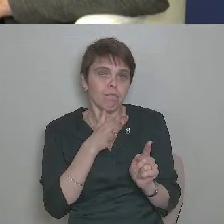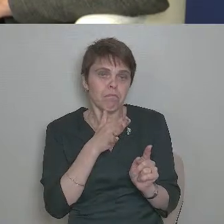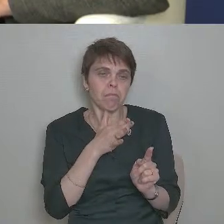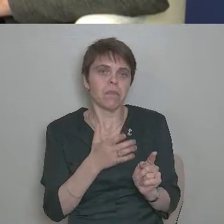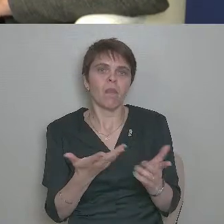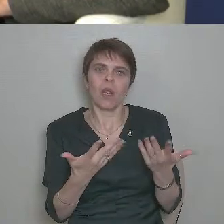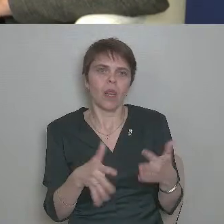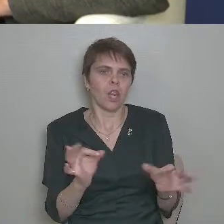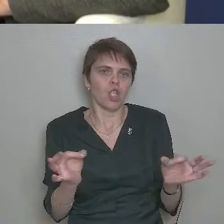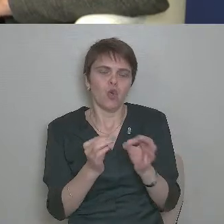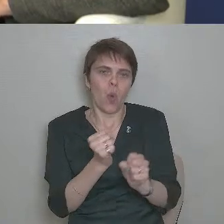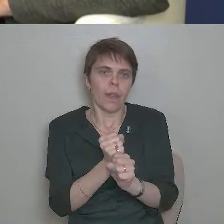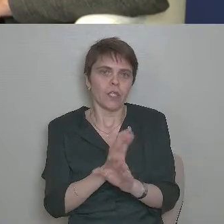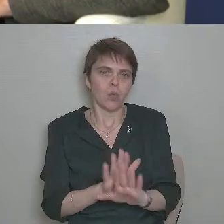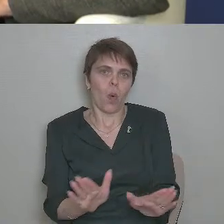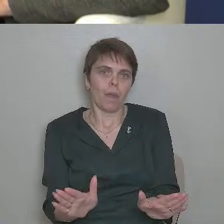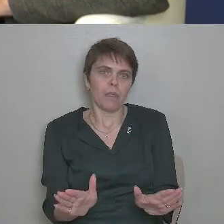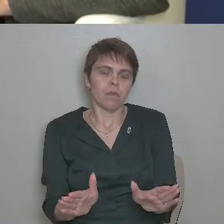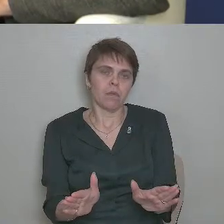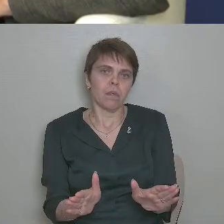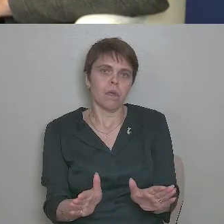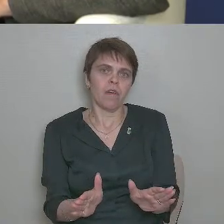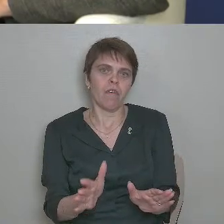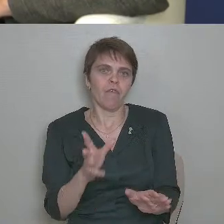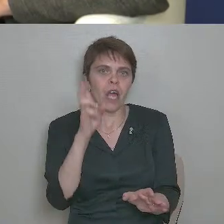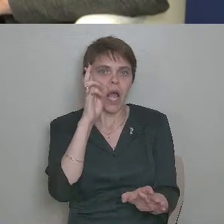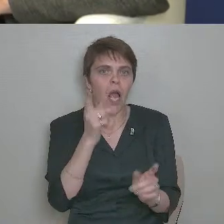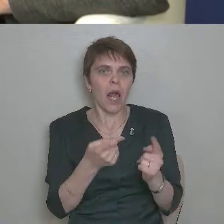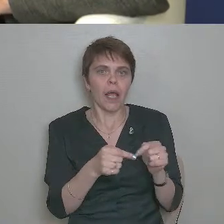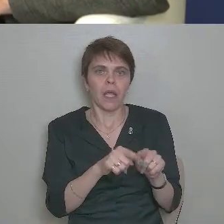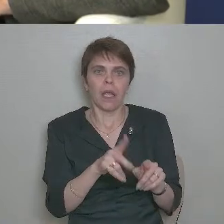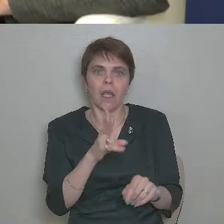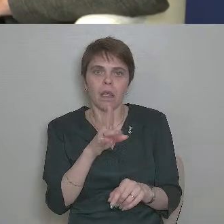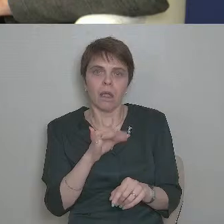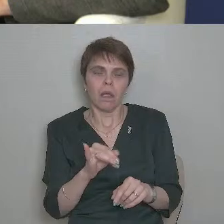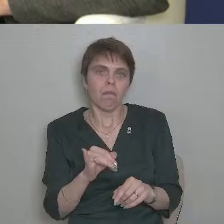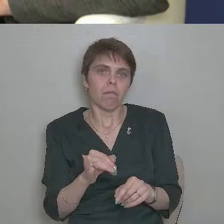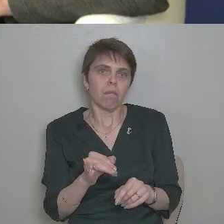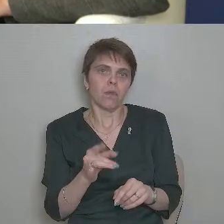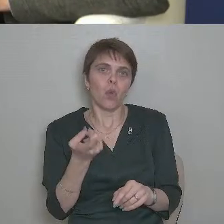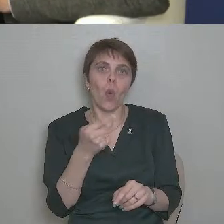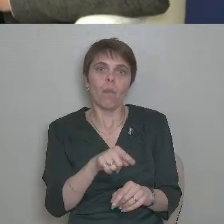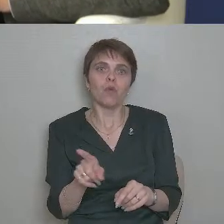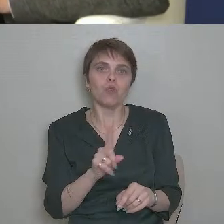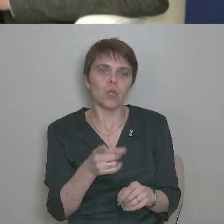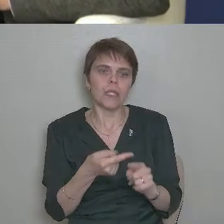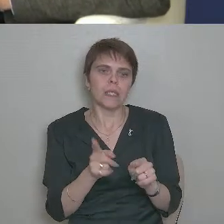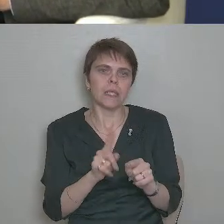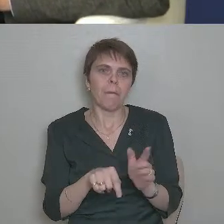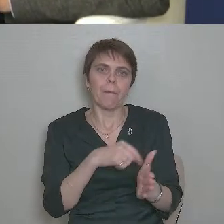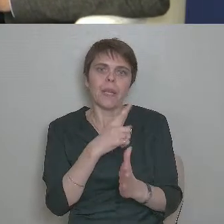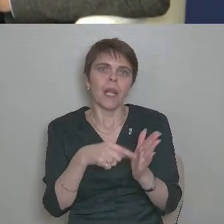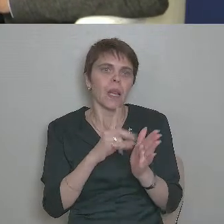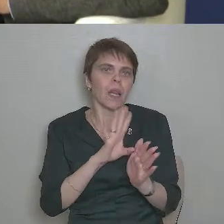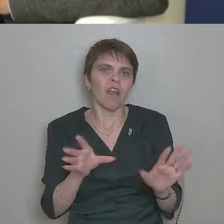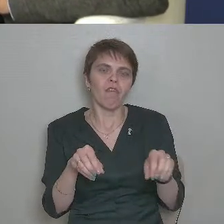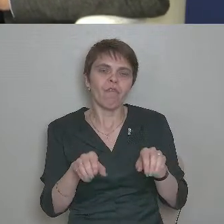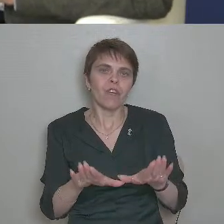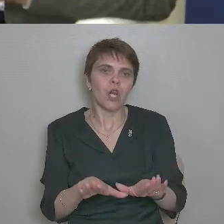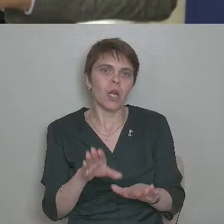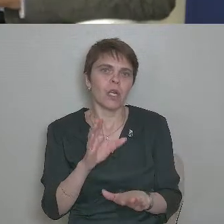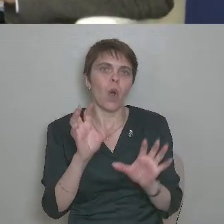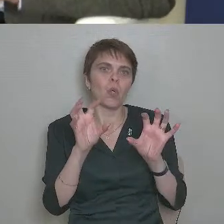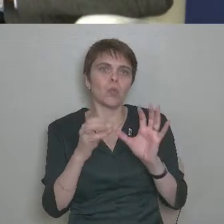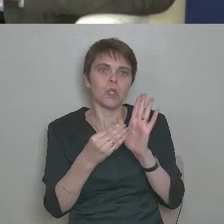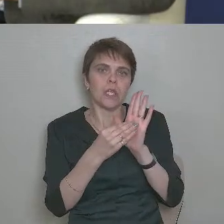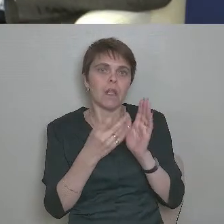2 months elapsed since that time, but nothing has been done in the country because these issues have not